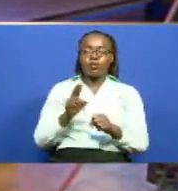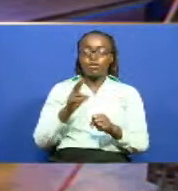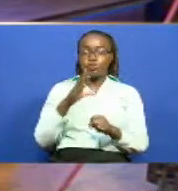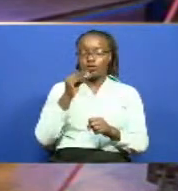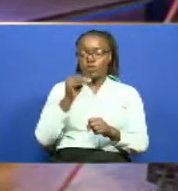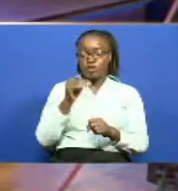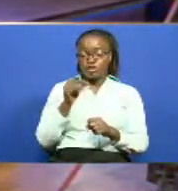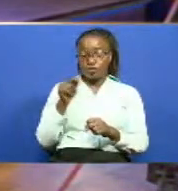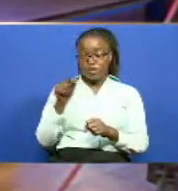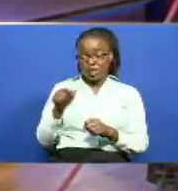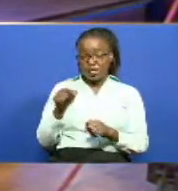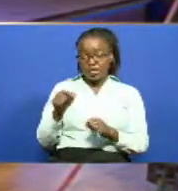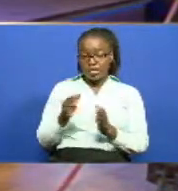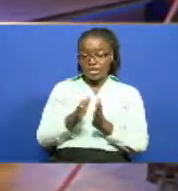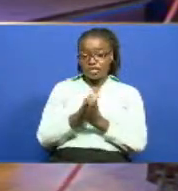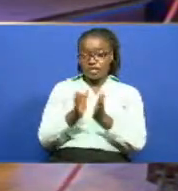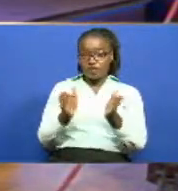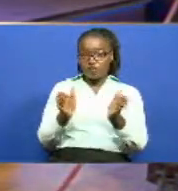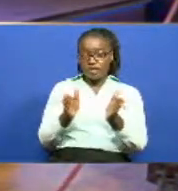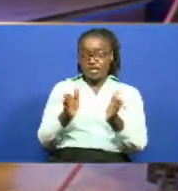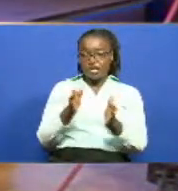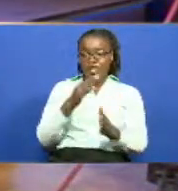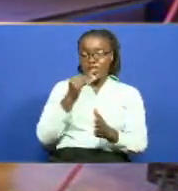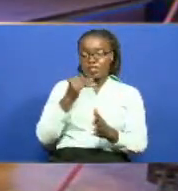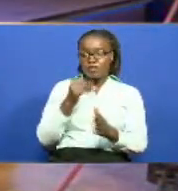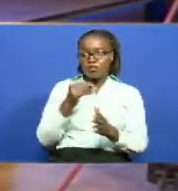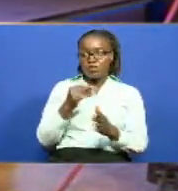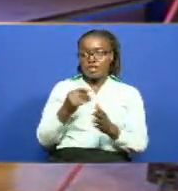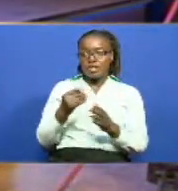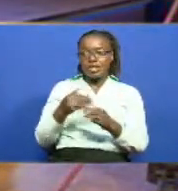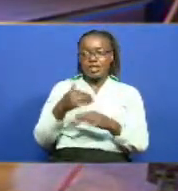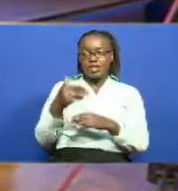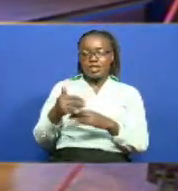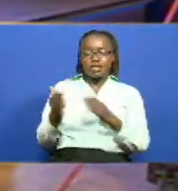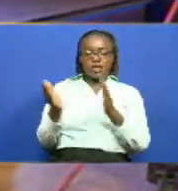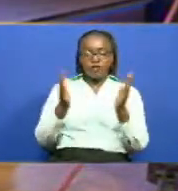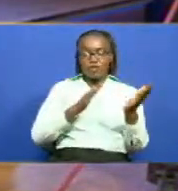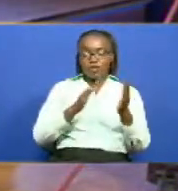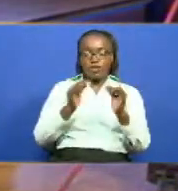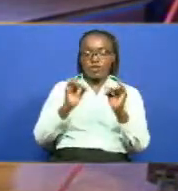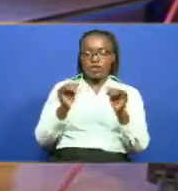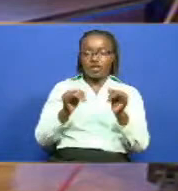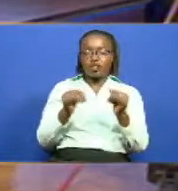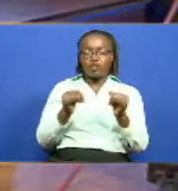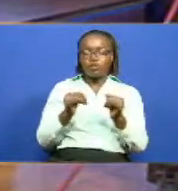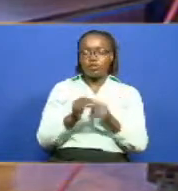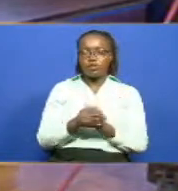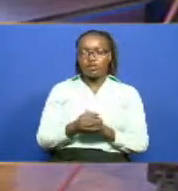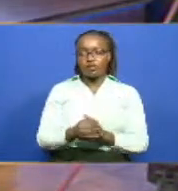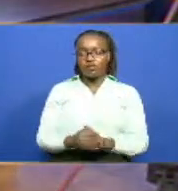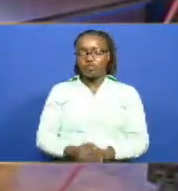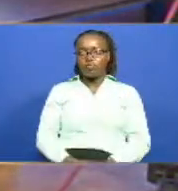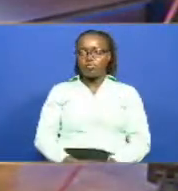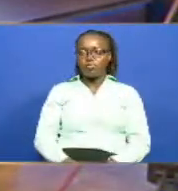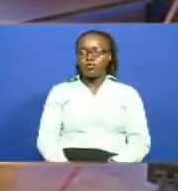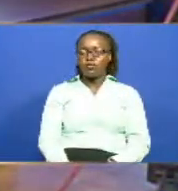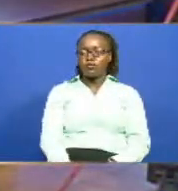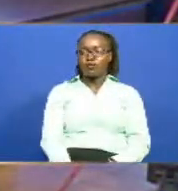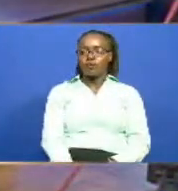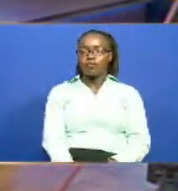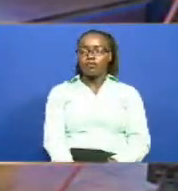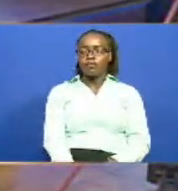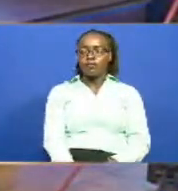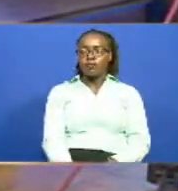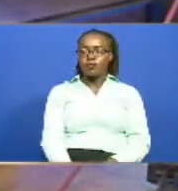that particular General Assembly. His speech will be coming up just after the weather update by Irene Muchuma Odem. Thank you for watching. My name is Betty